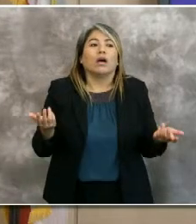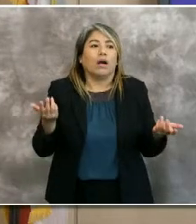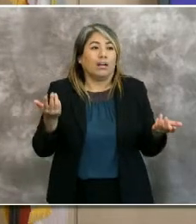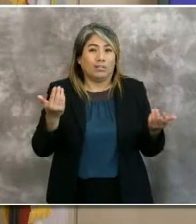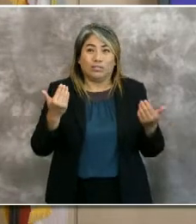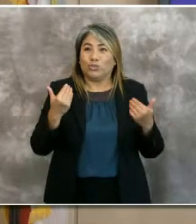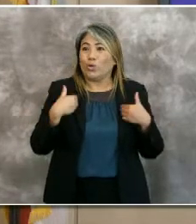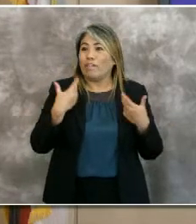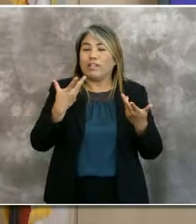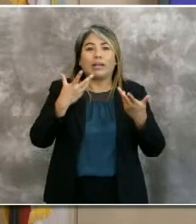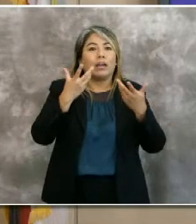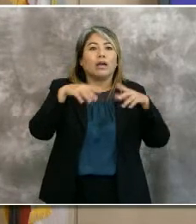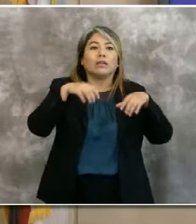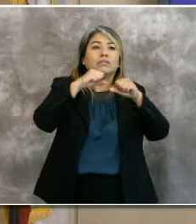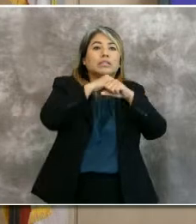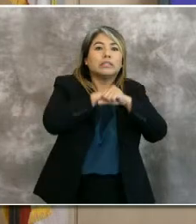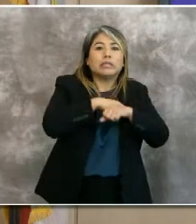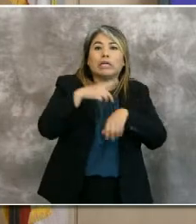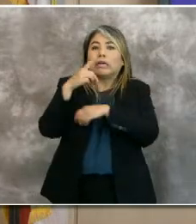you have any kind of demographic